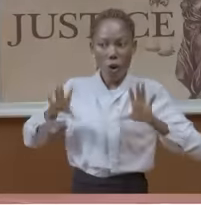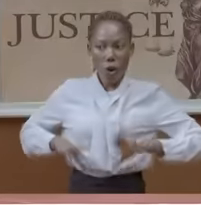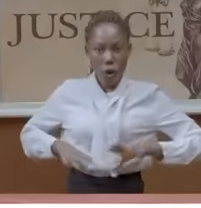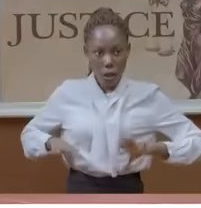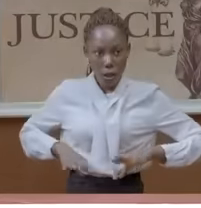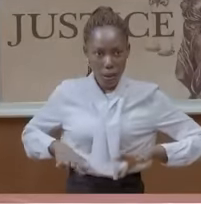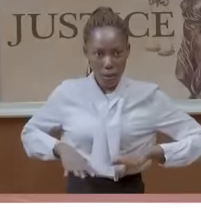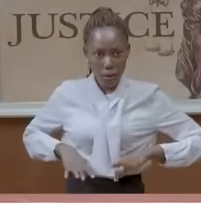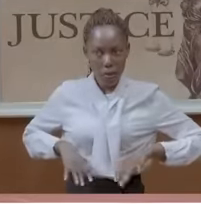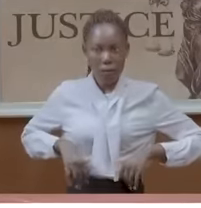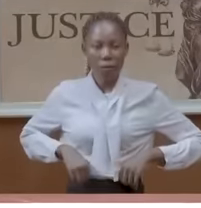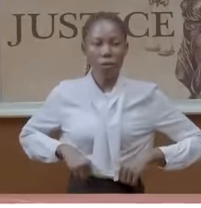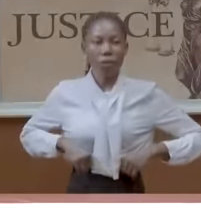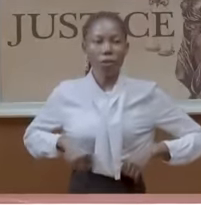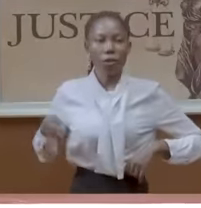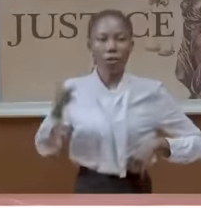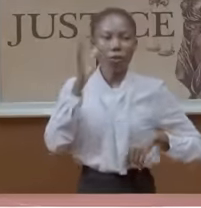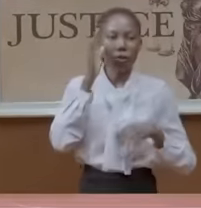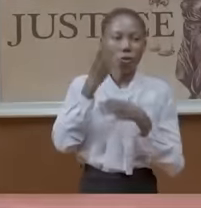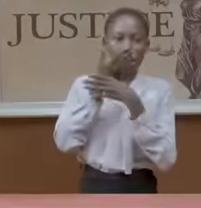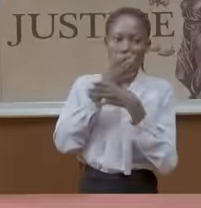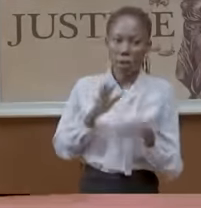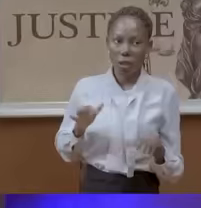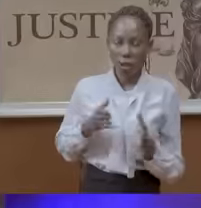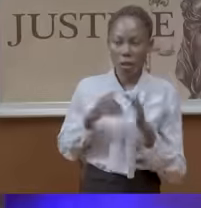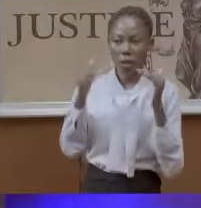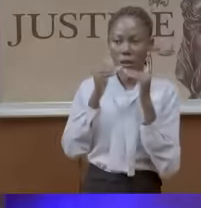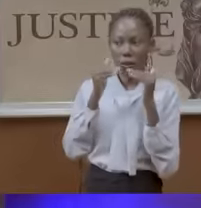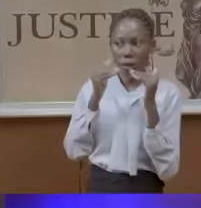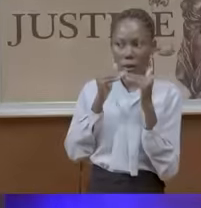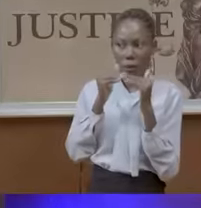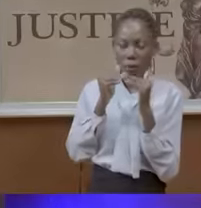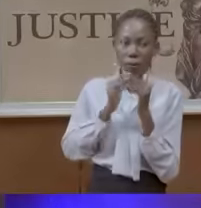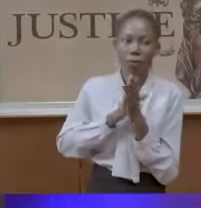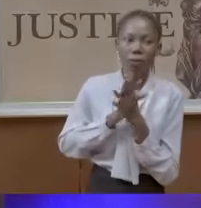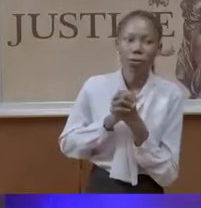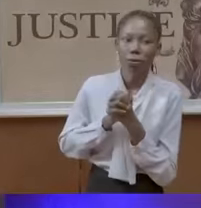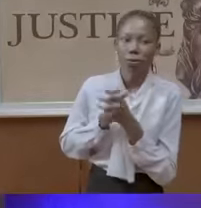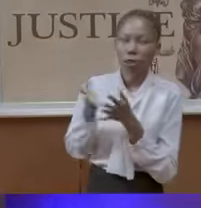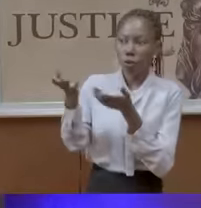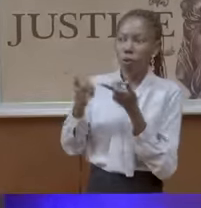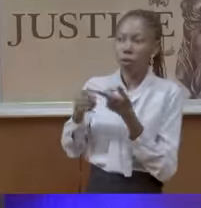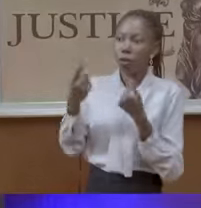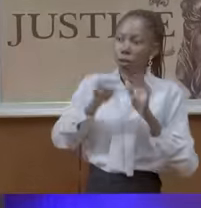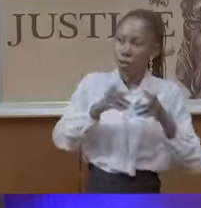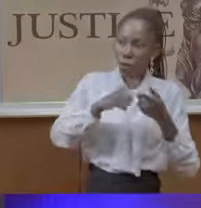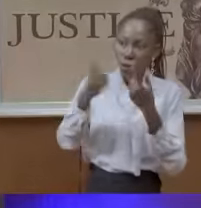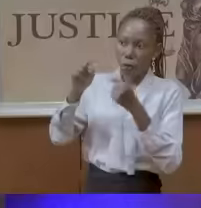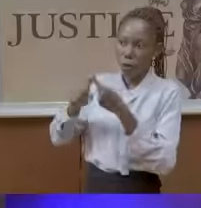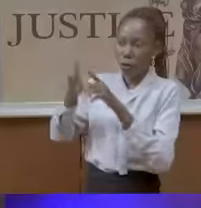periods, you will share the holiday period equally. Do you want them to come over to your